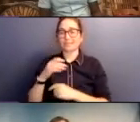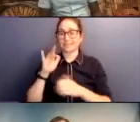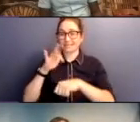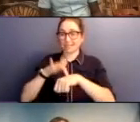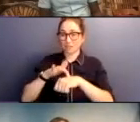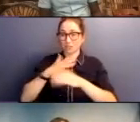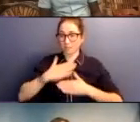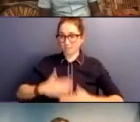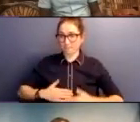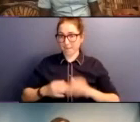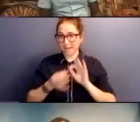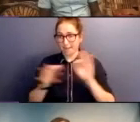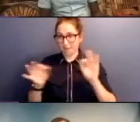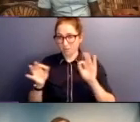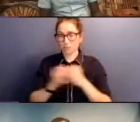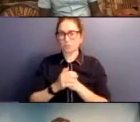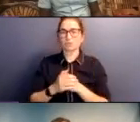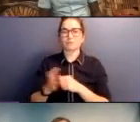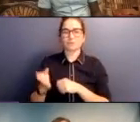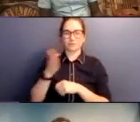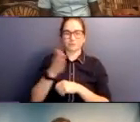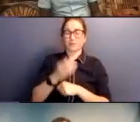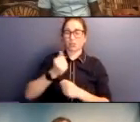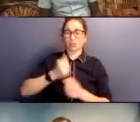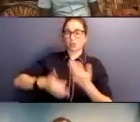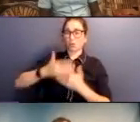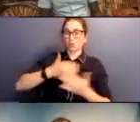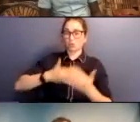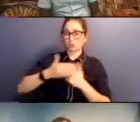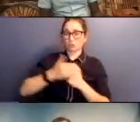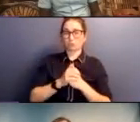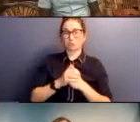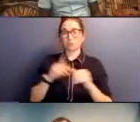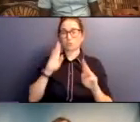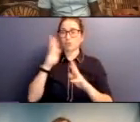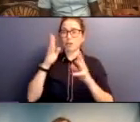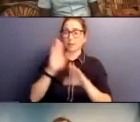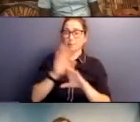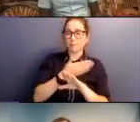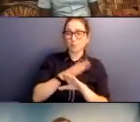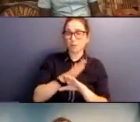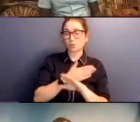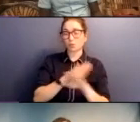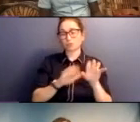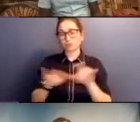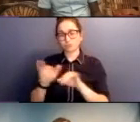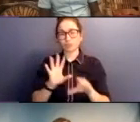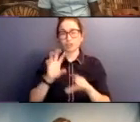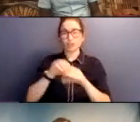we have social interaction, creating musical instruments and joining organized music groups,